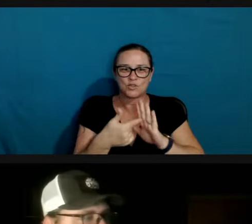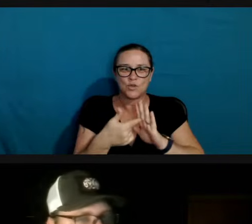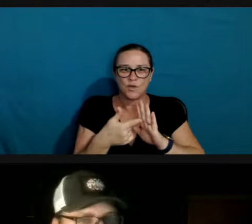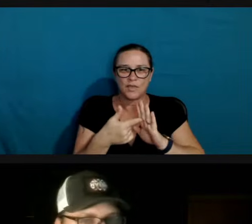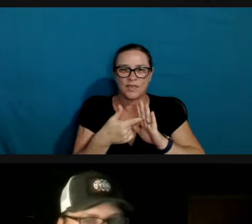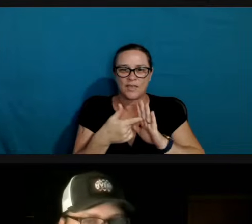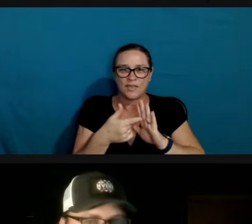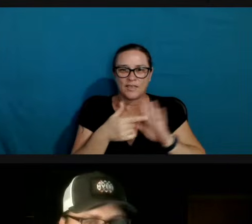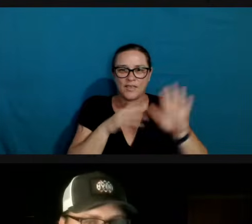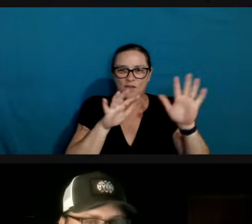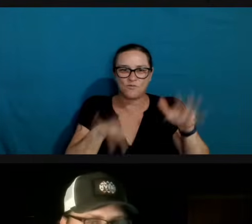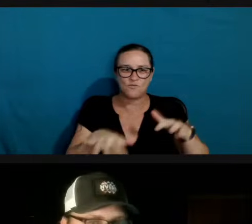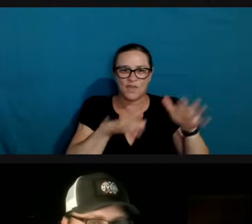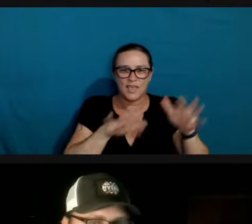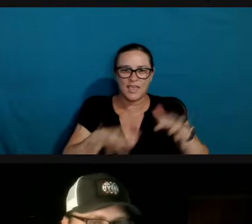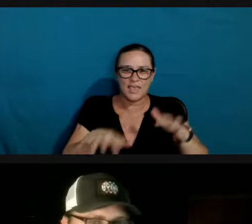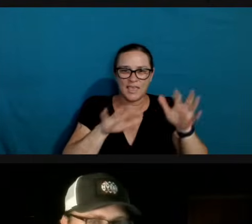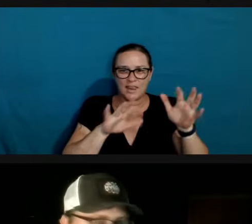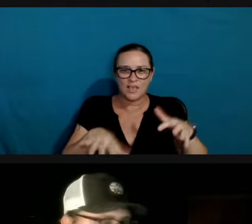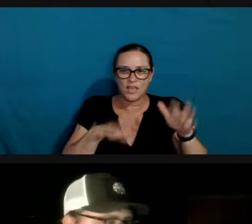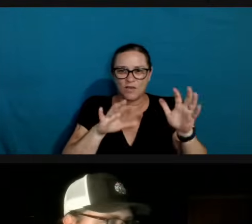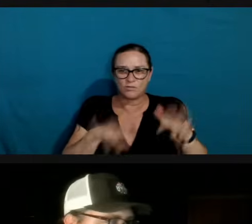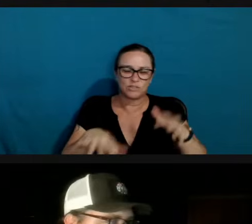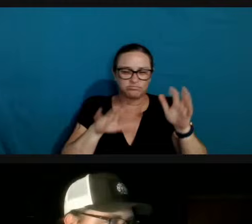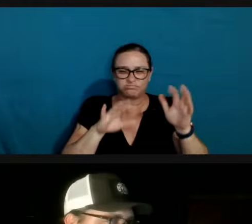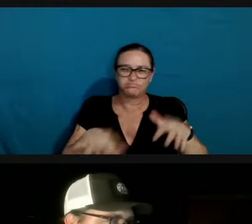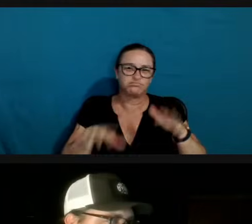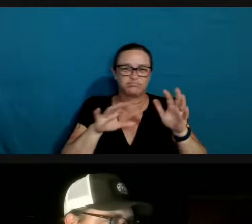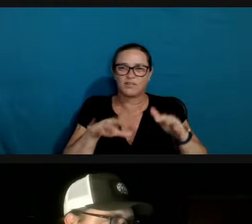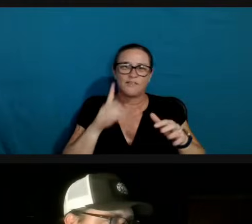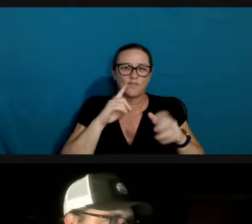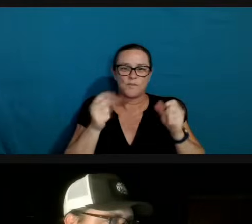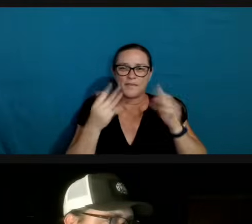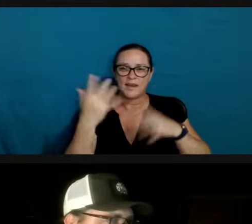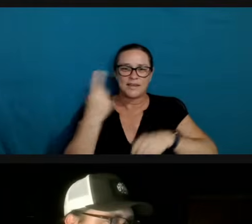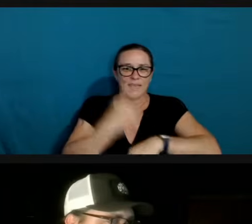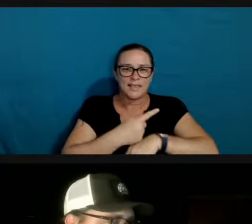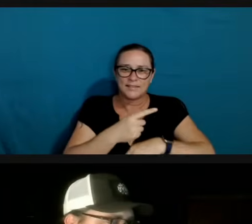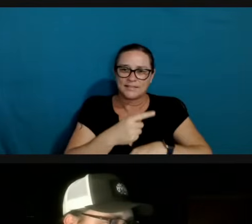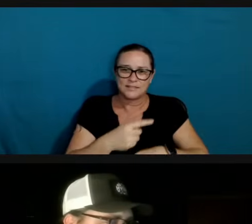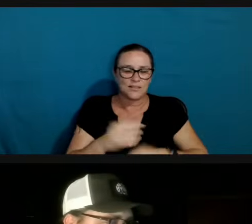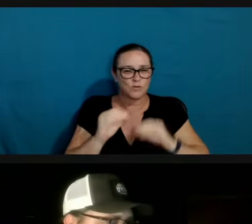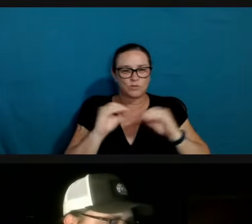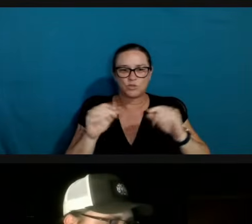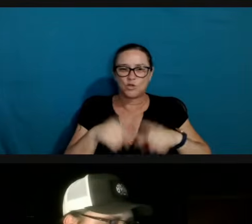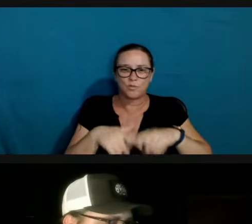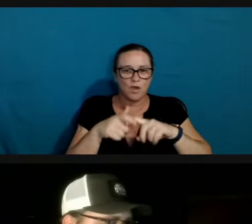And just it was like this for days, right? It was torrential. Didn't stop. Didn't stop.